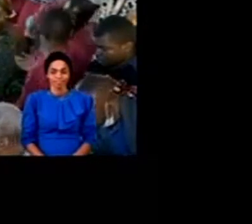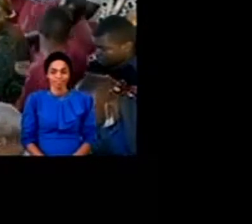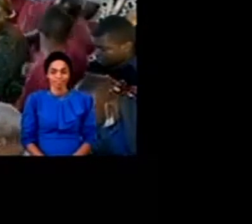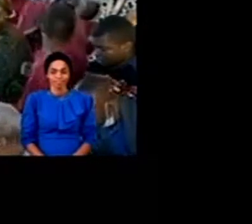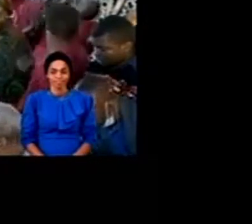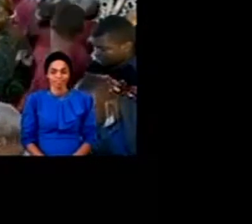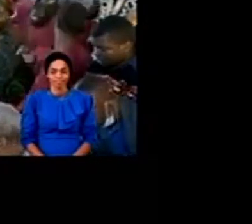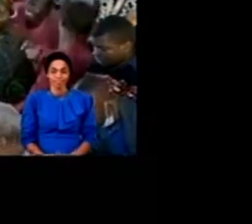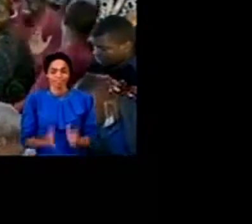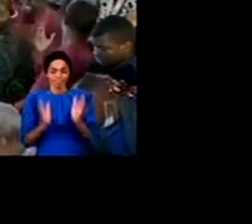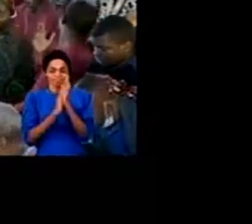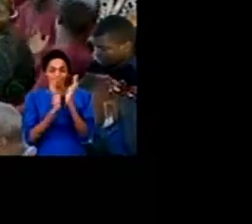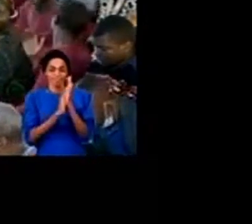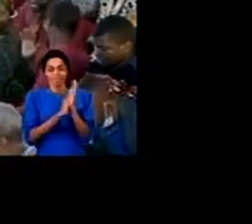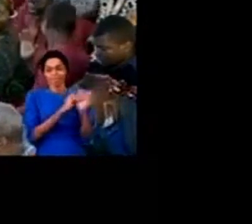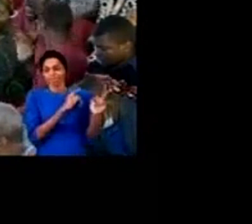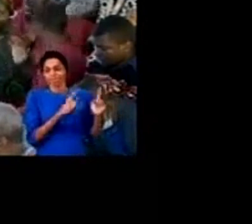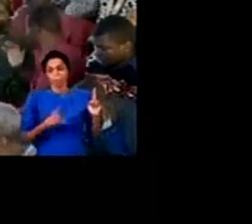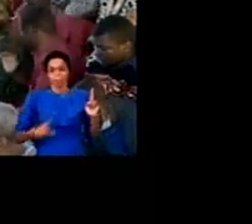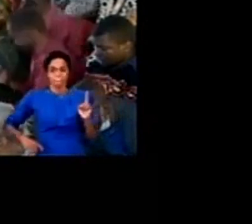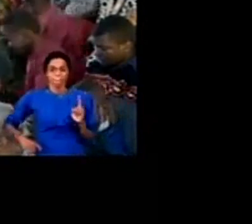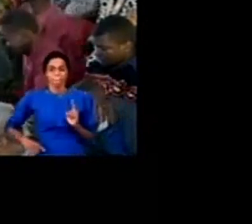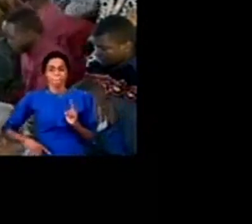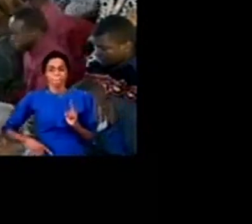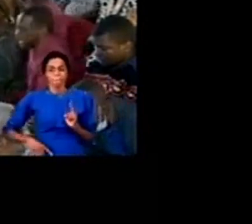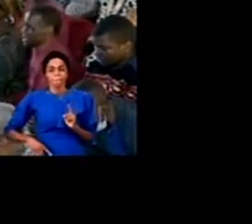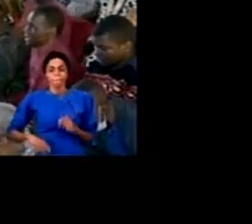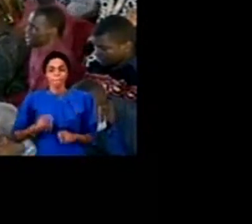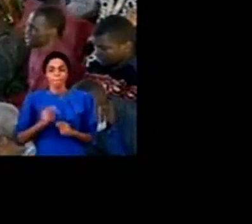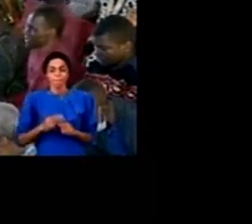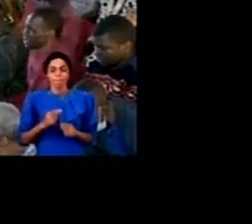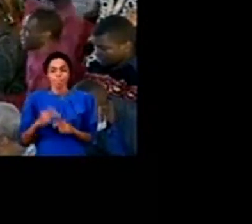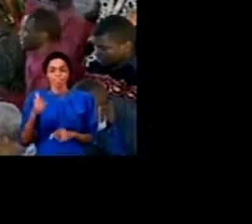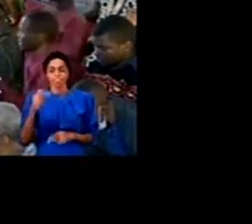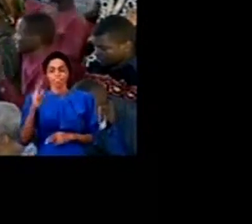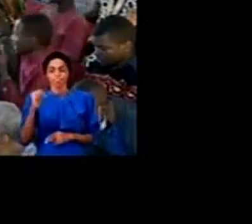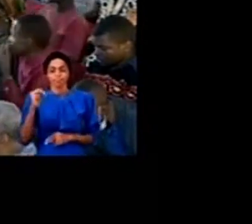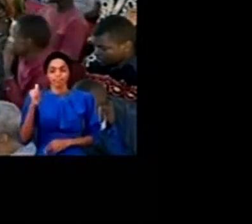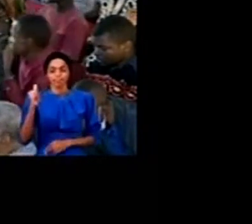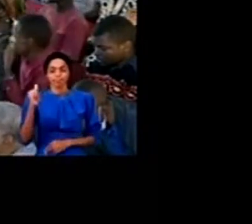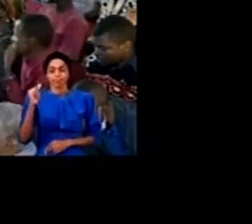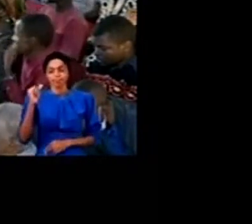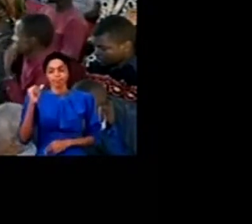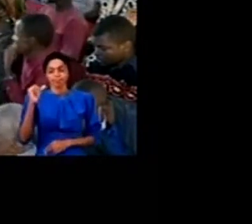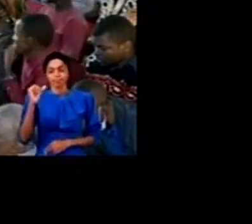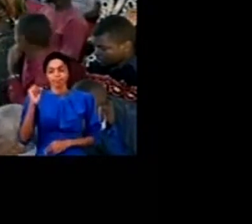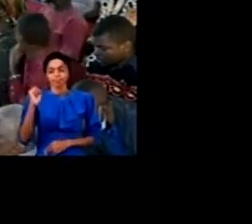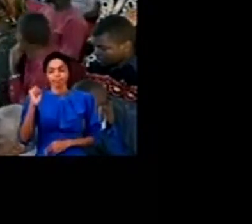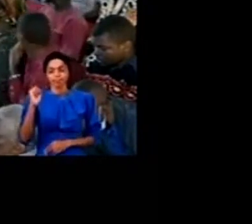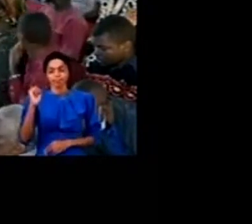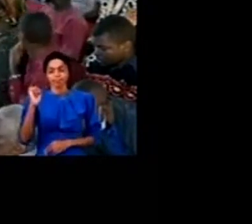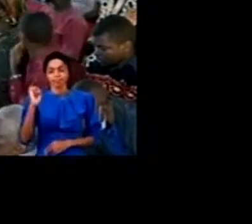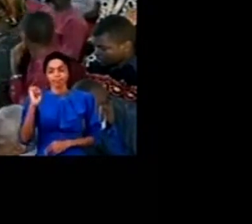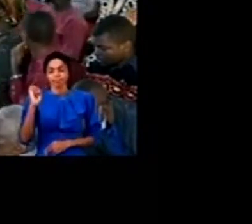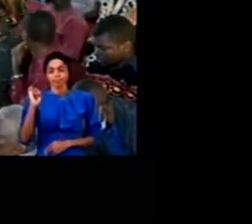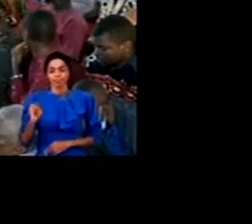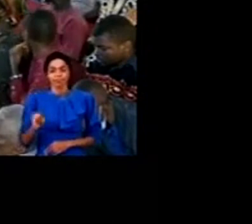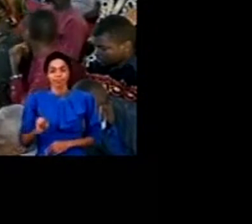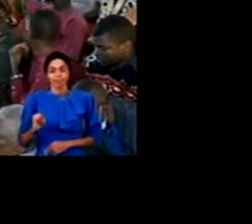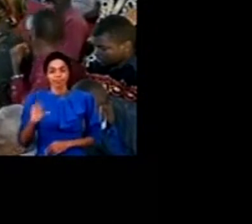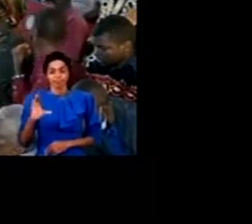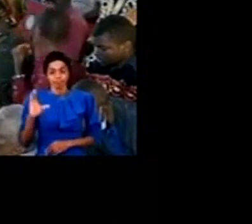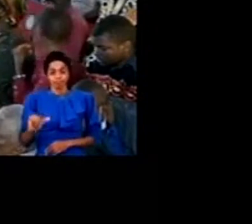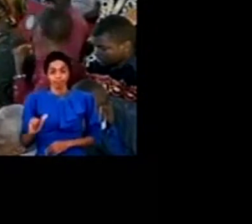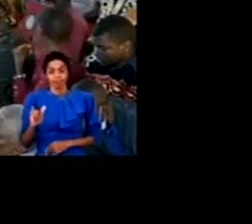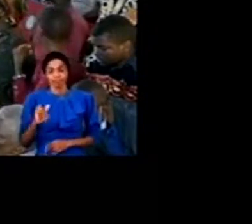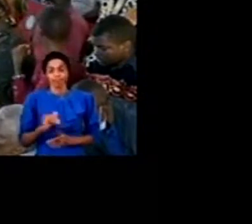ago, as her menstrual flow has ceased, and she has been like that until after the